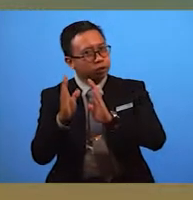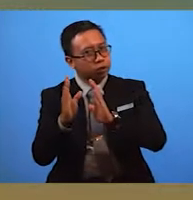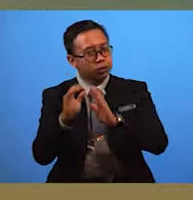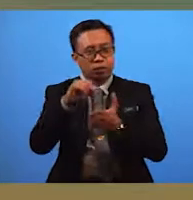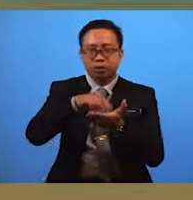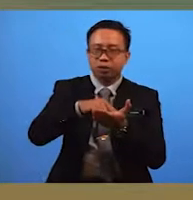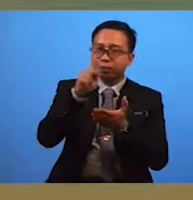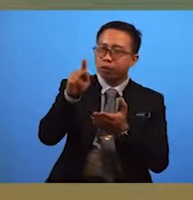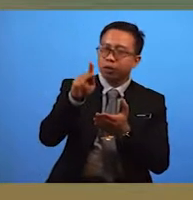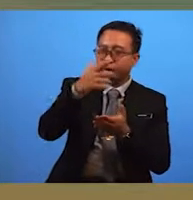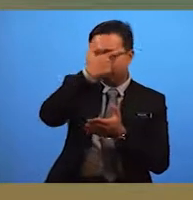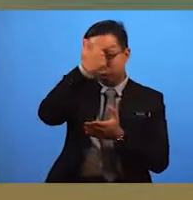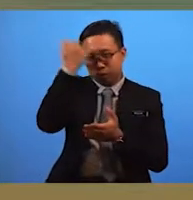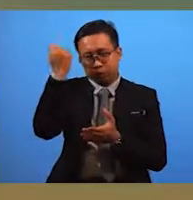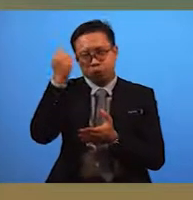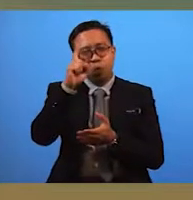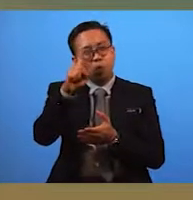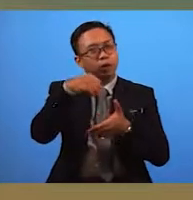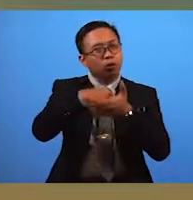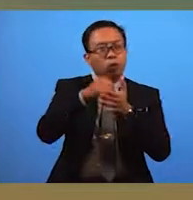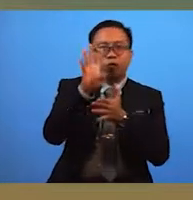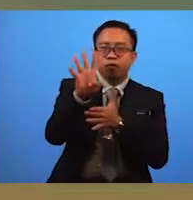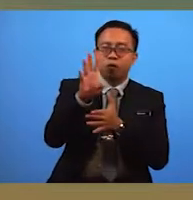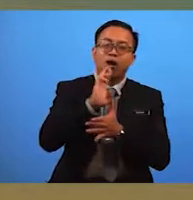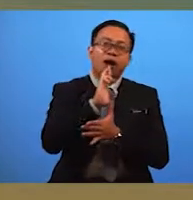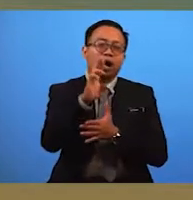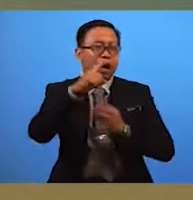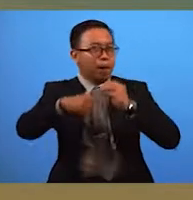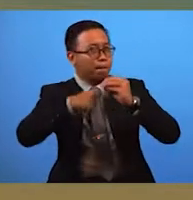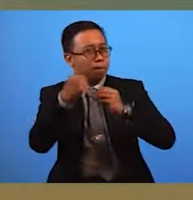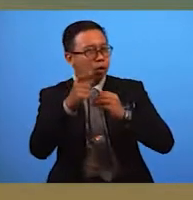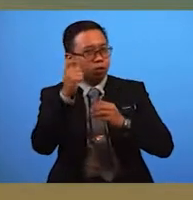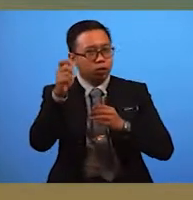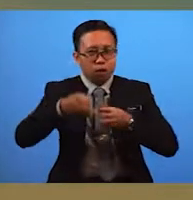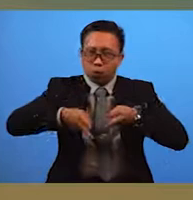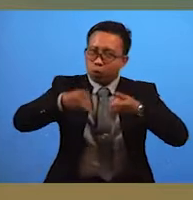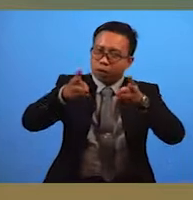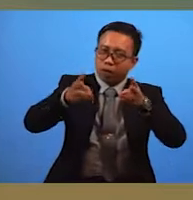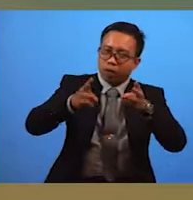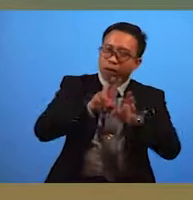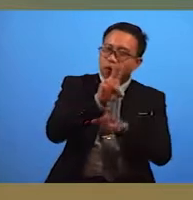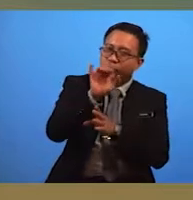because contents 1 to 4 are about the ways the virus can spread.